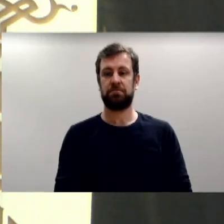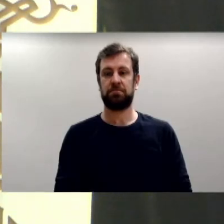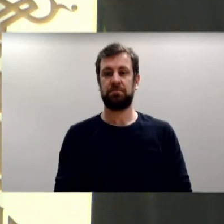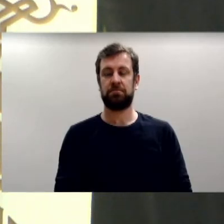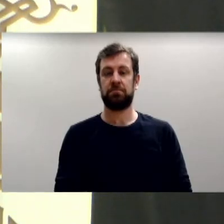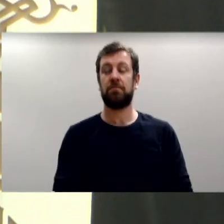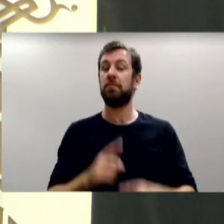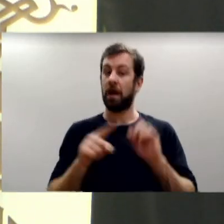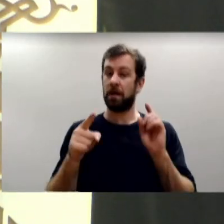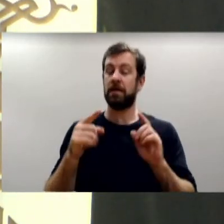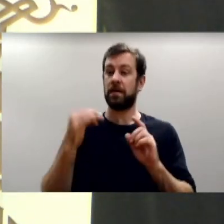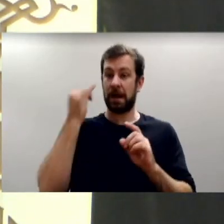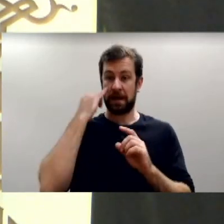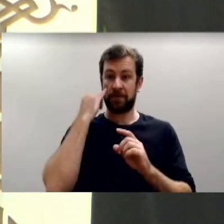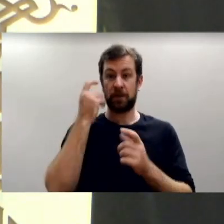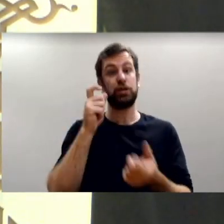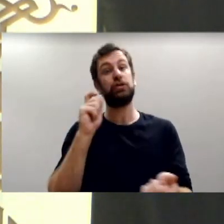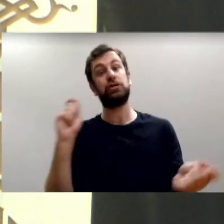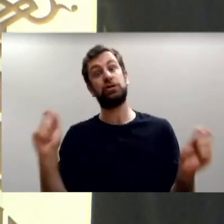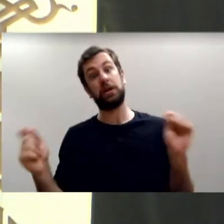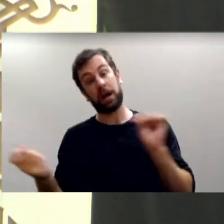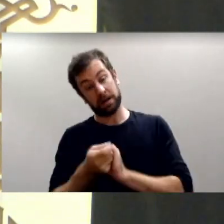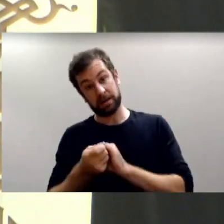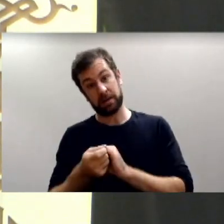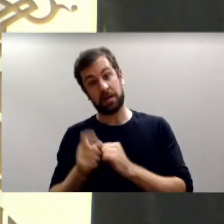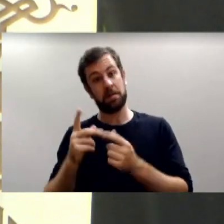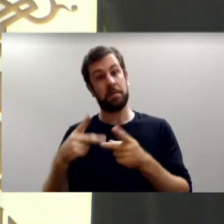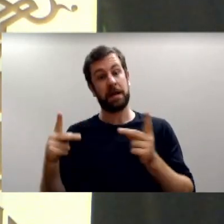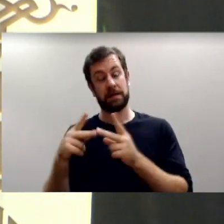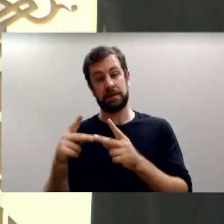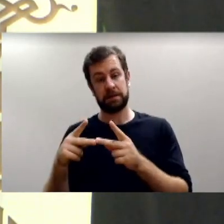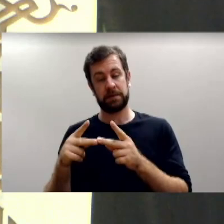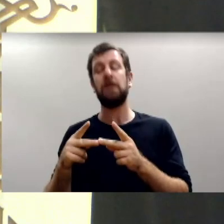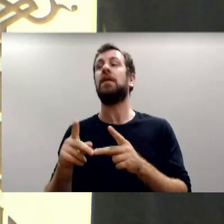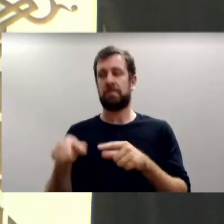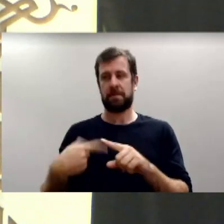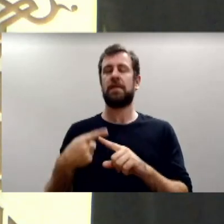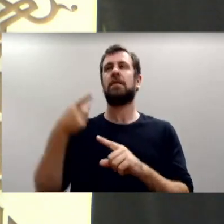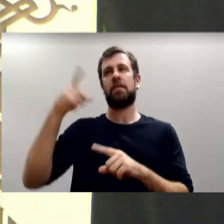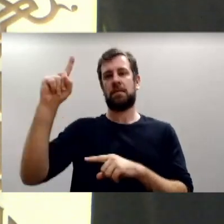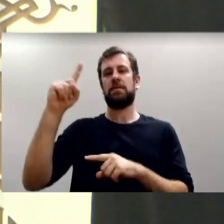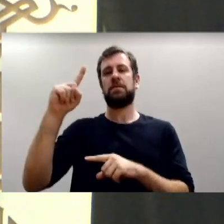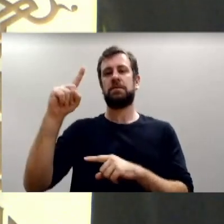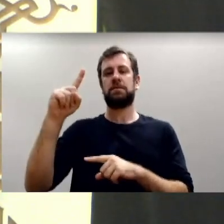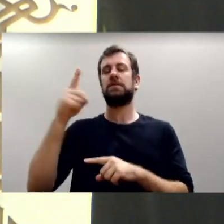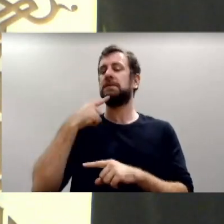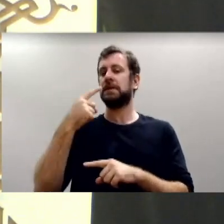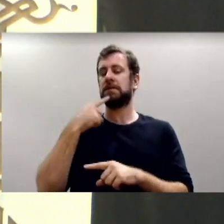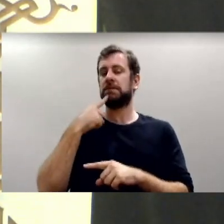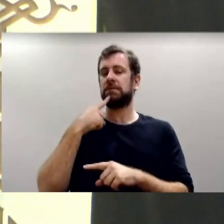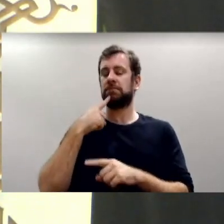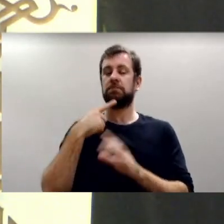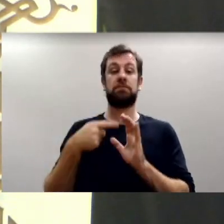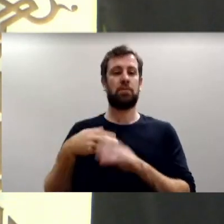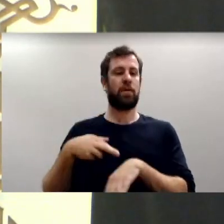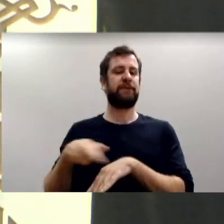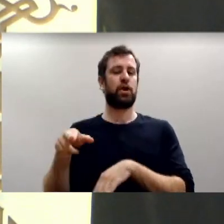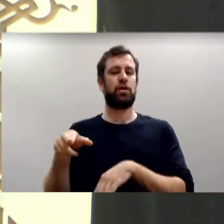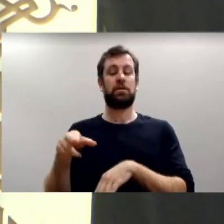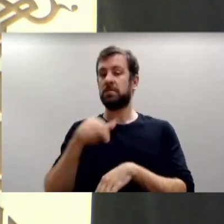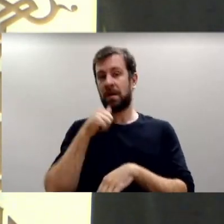But when the Qibla changes, then Allah subhanahu wa ta'ala just refers to it. There is no